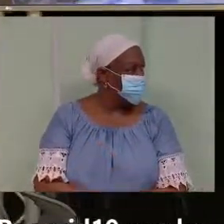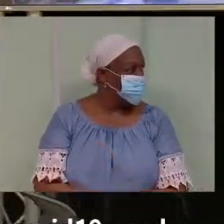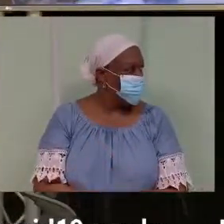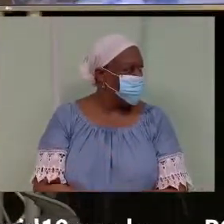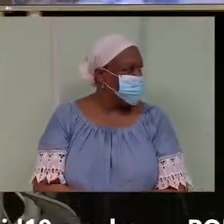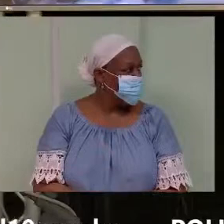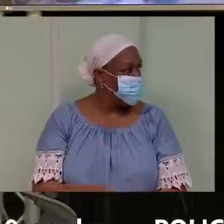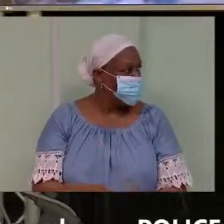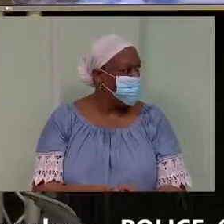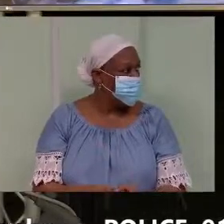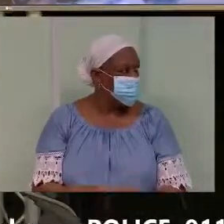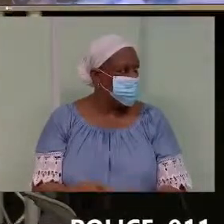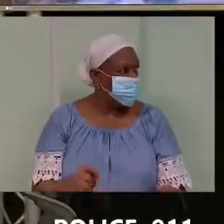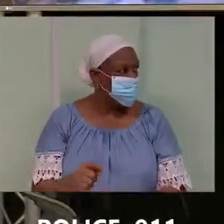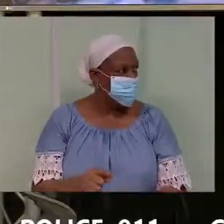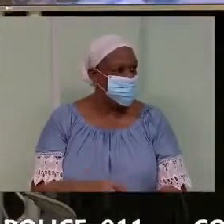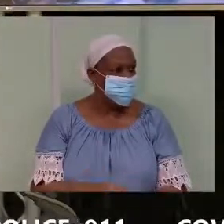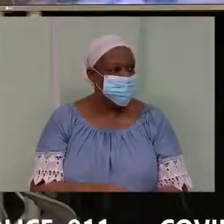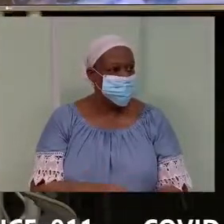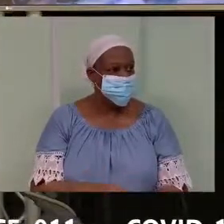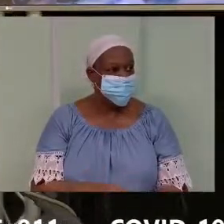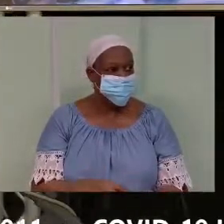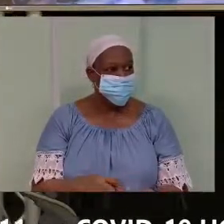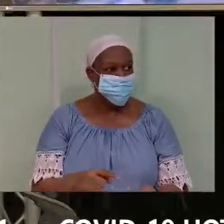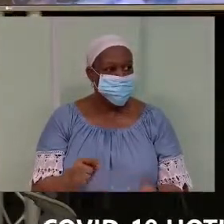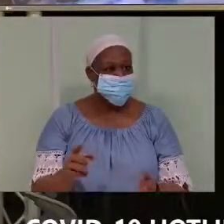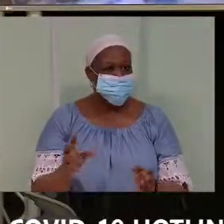of this briefing.